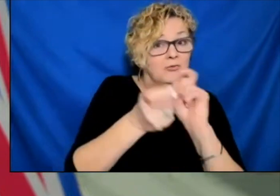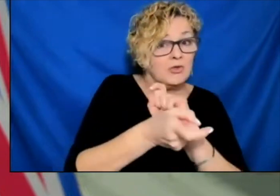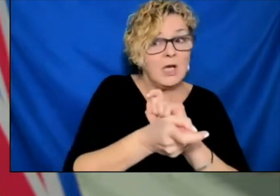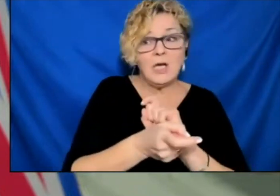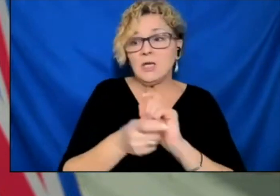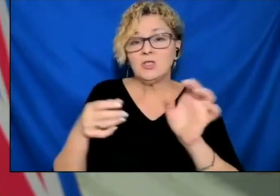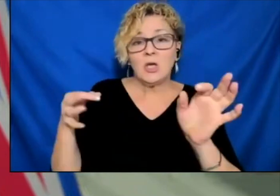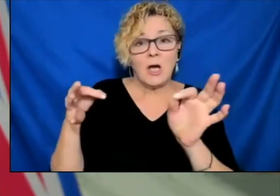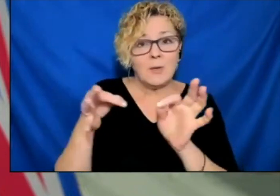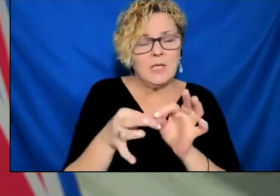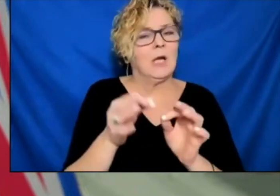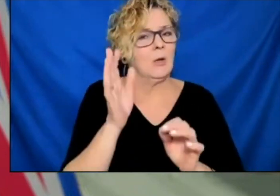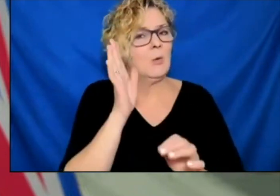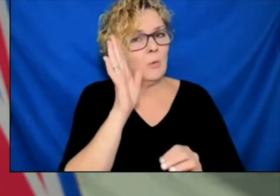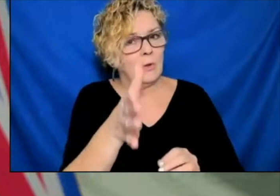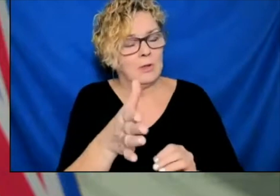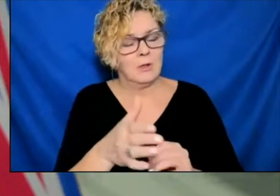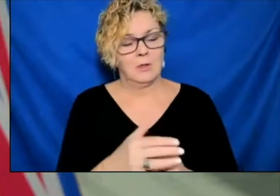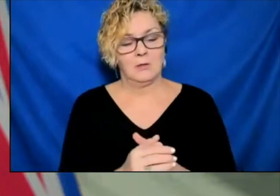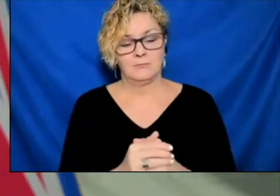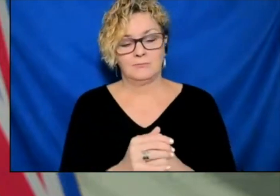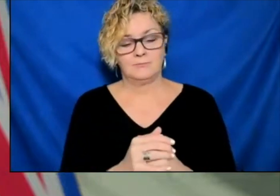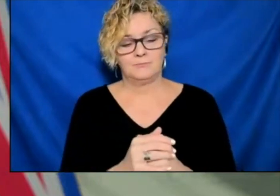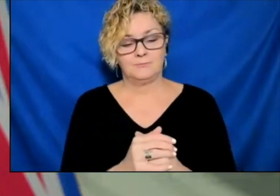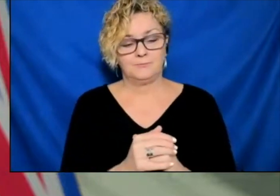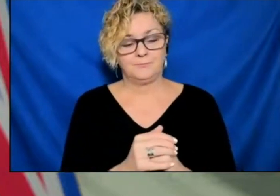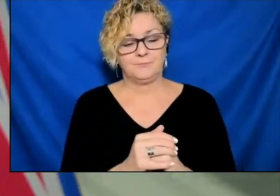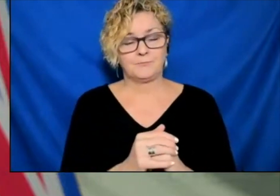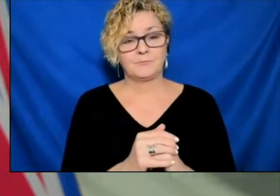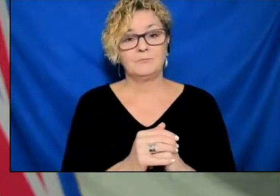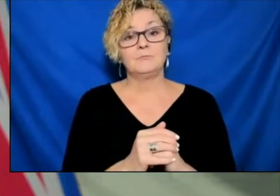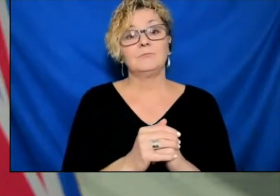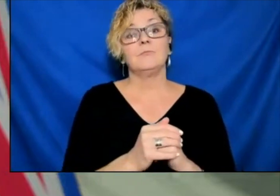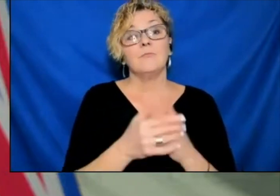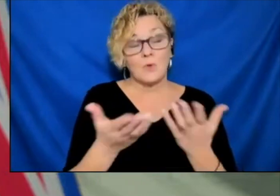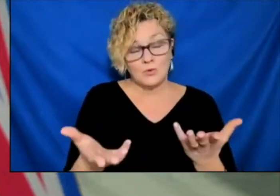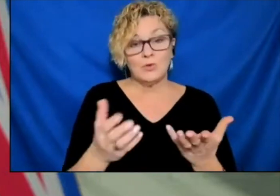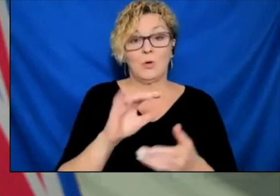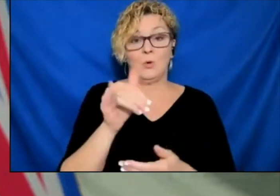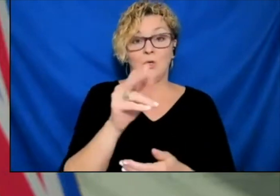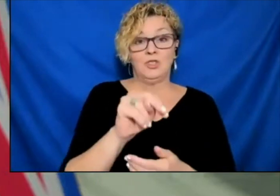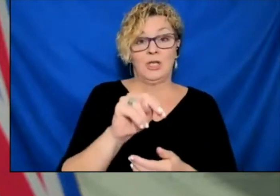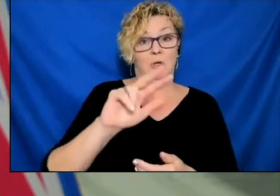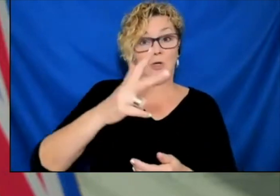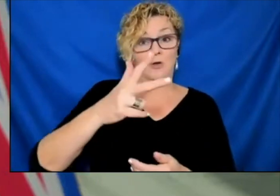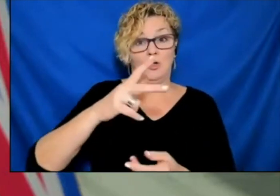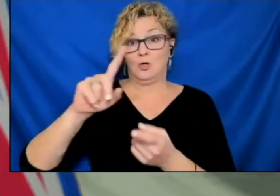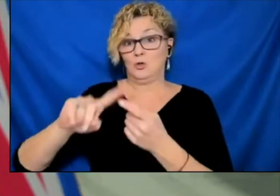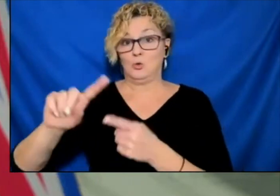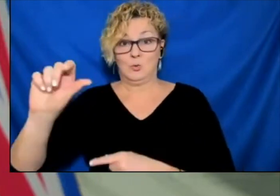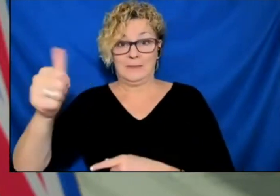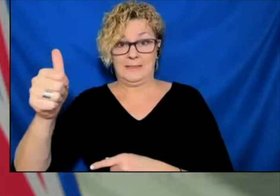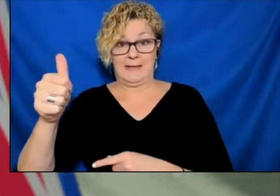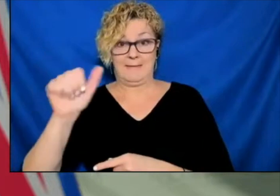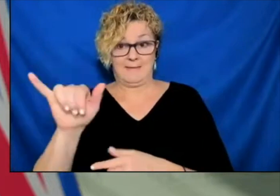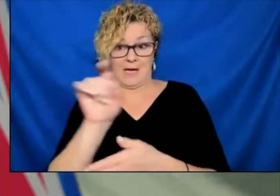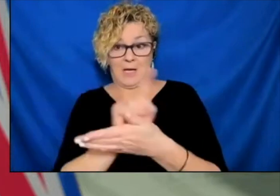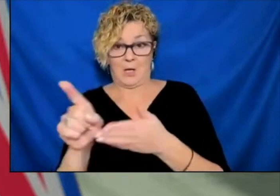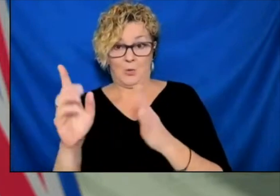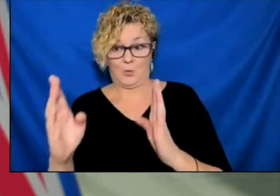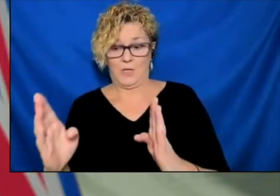use the next week to implement enhanced safety plans Staff, school